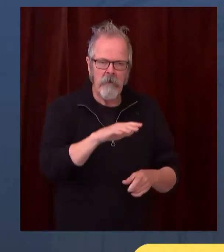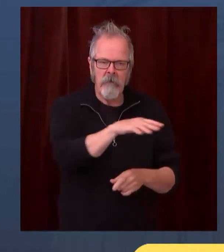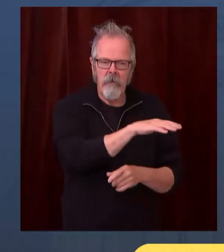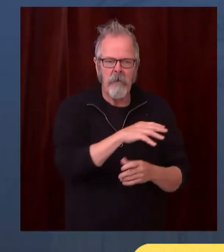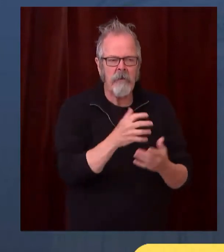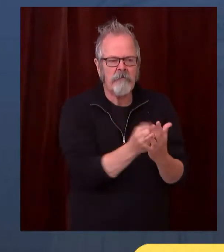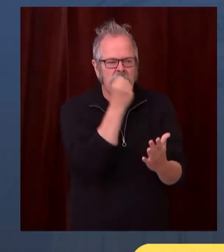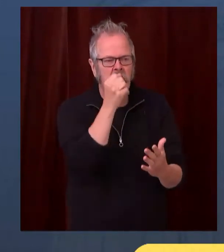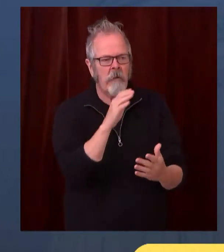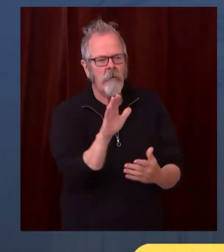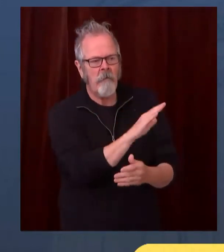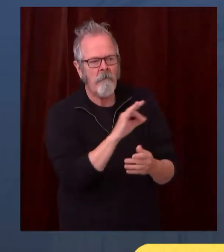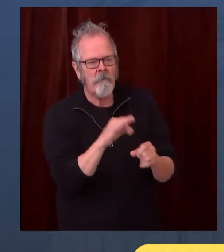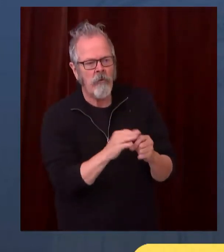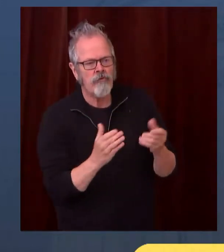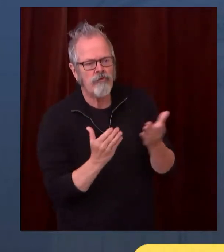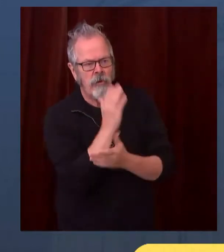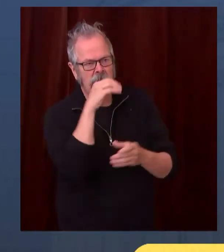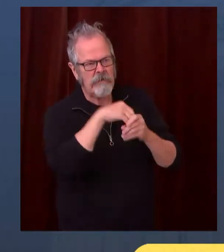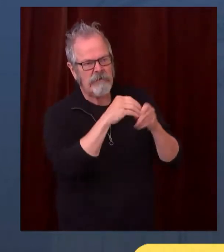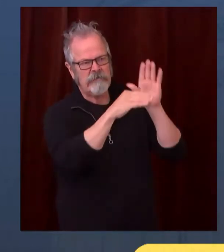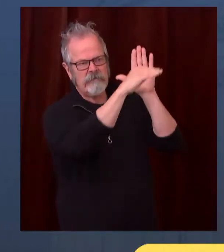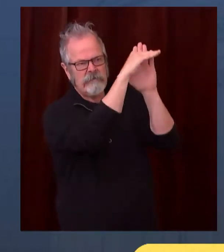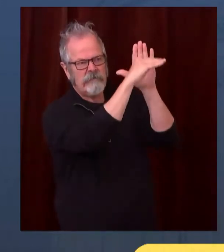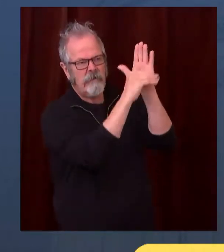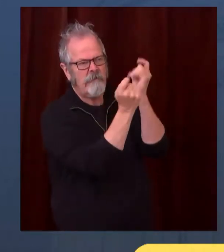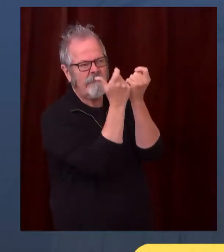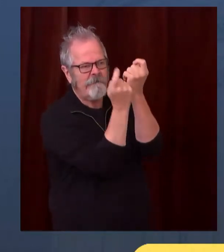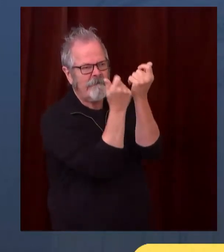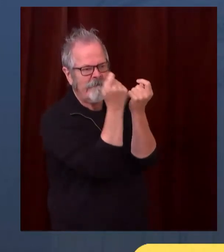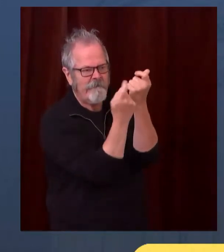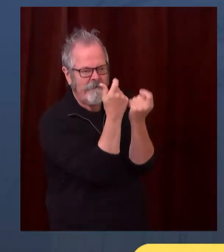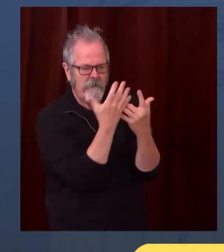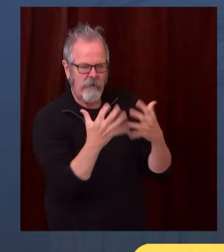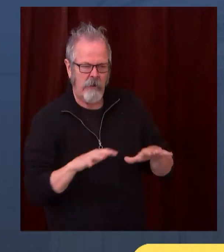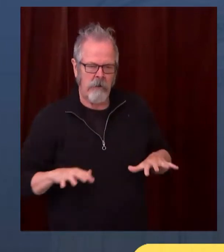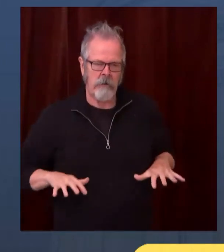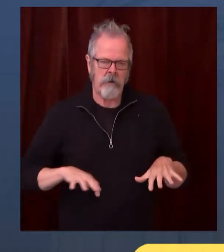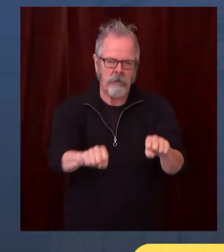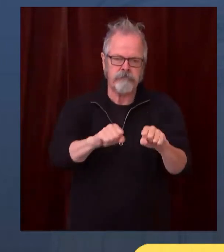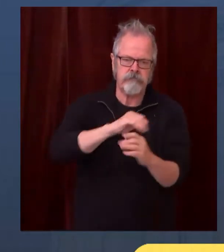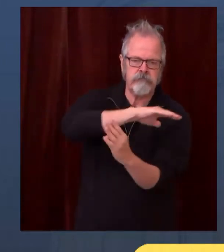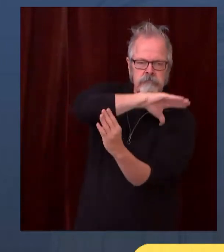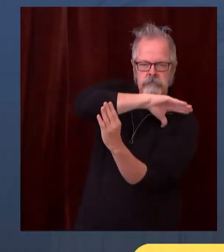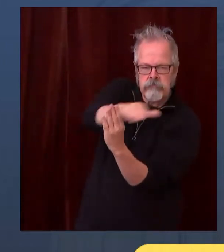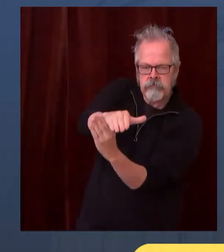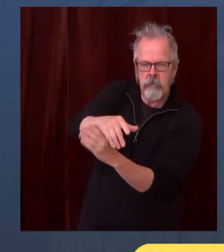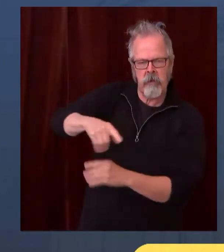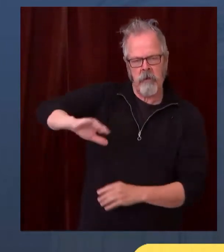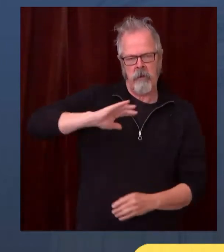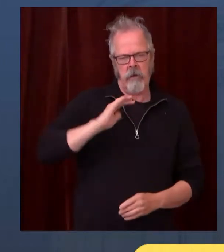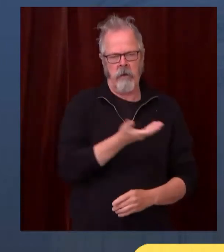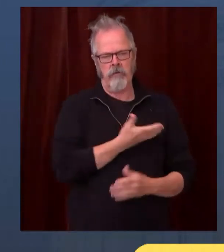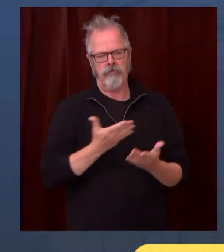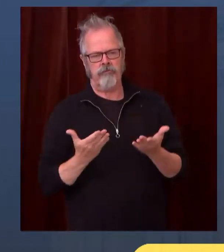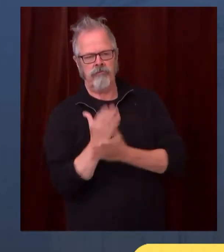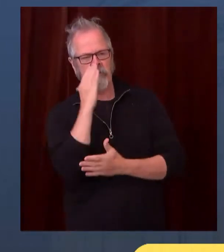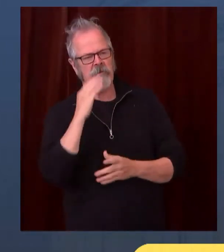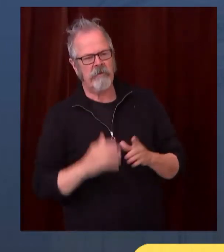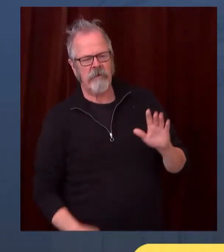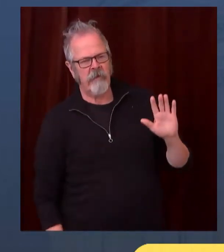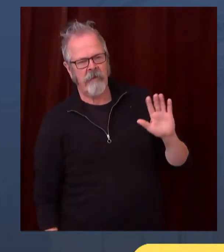to vote, to deny the franchise. And, it's sort of an extension of what happened in earlier Jim Crow